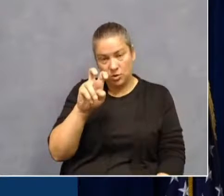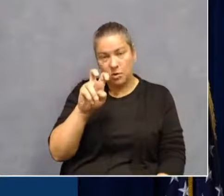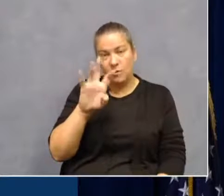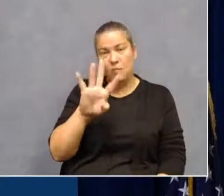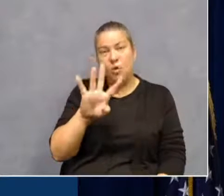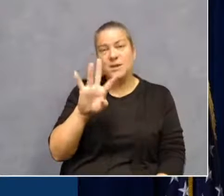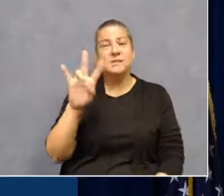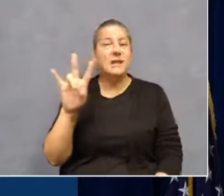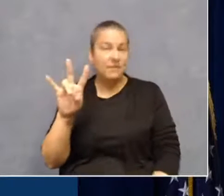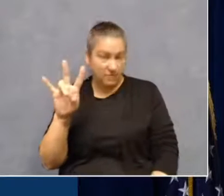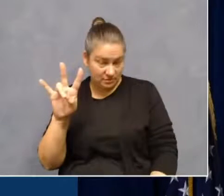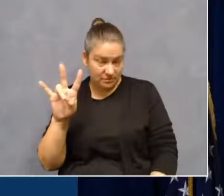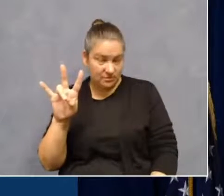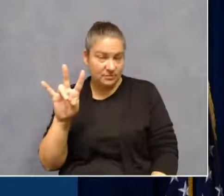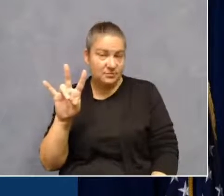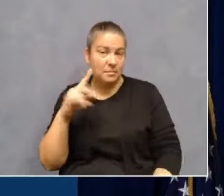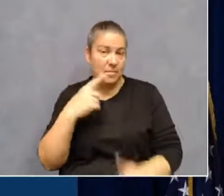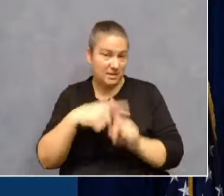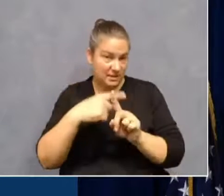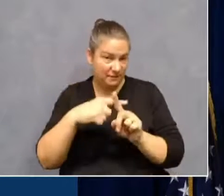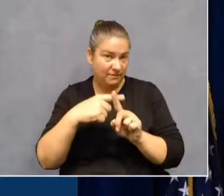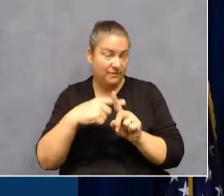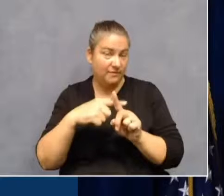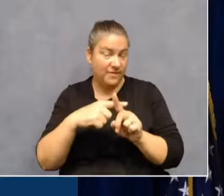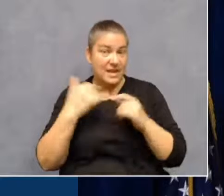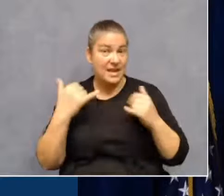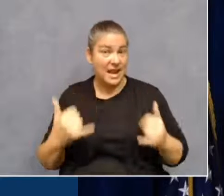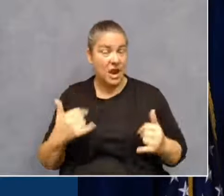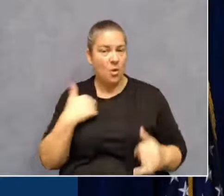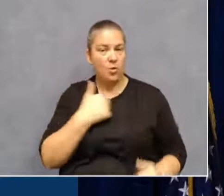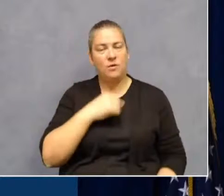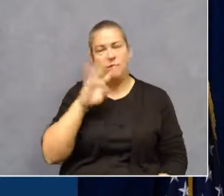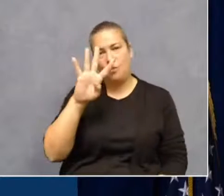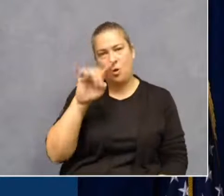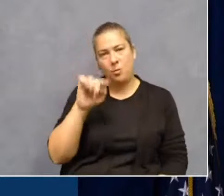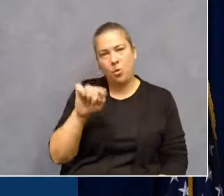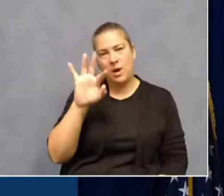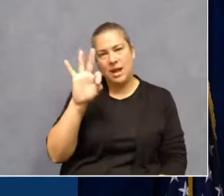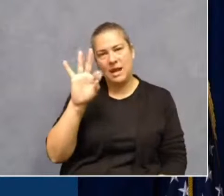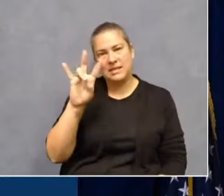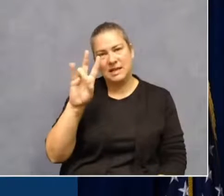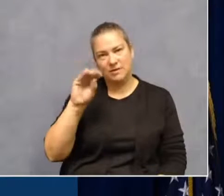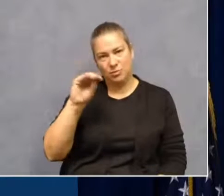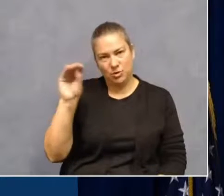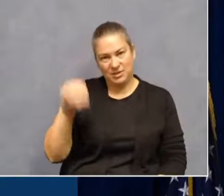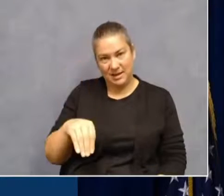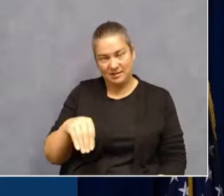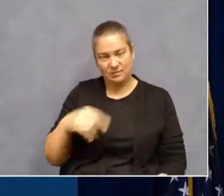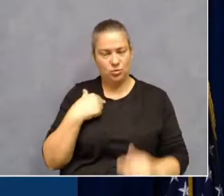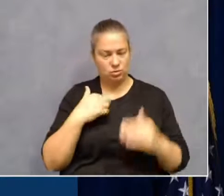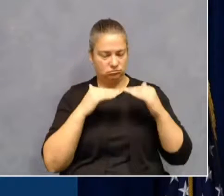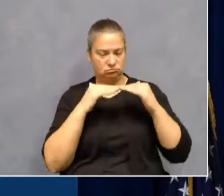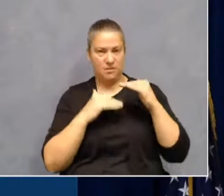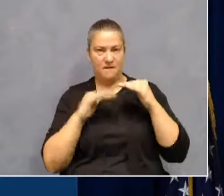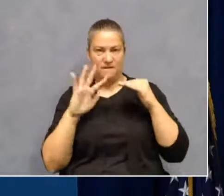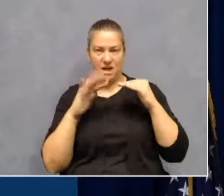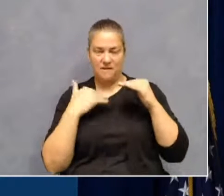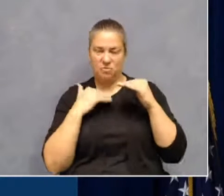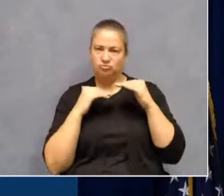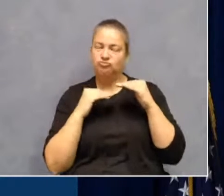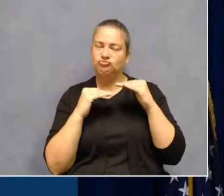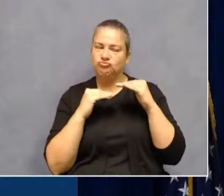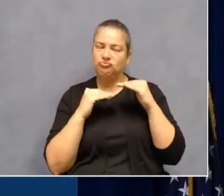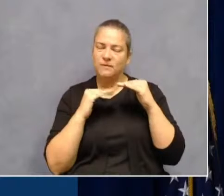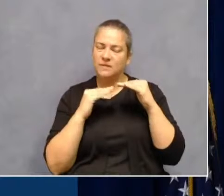88,247. Positivity rate now at 4.97%. We have been under 5 for a long time, but even that is